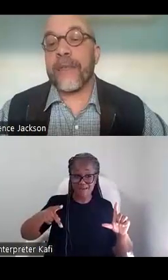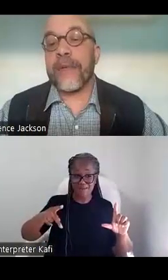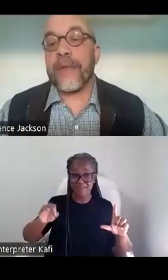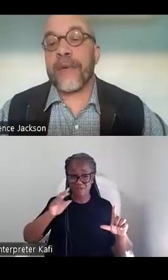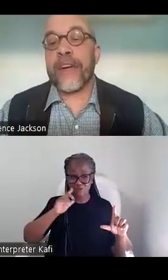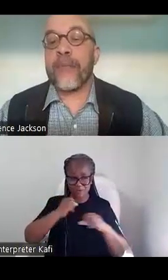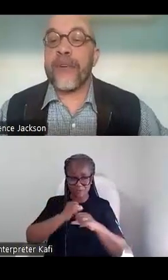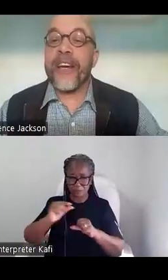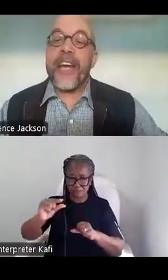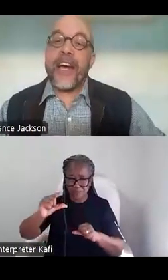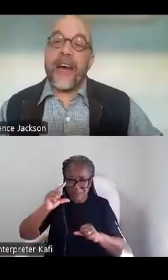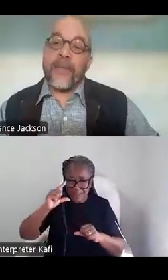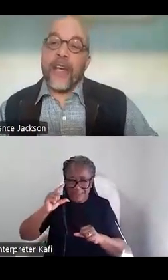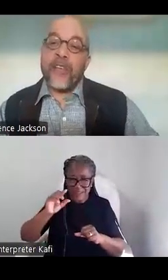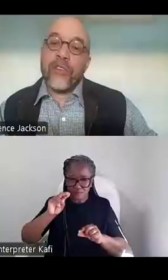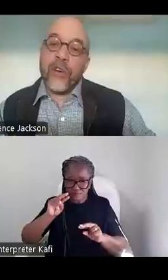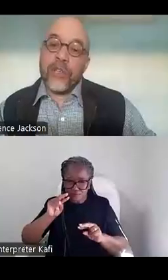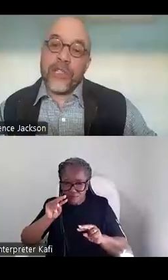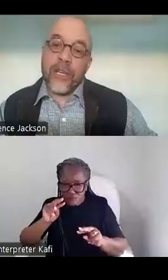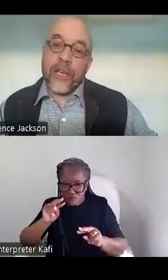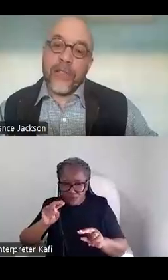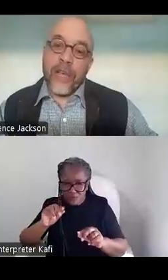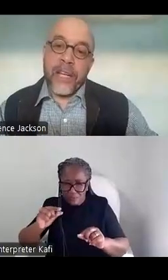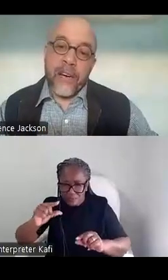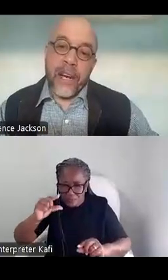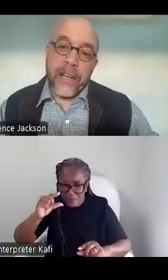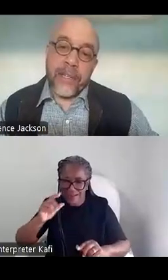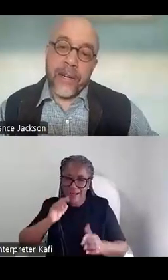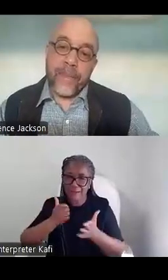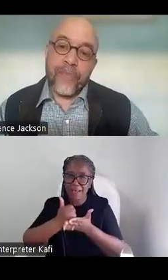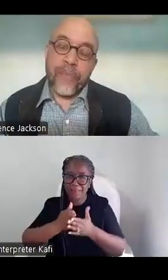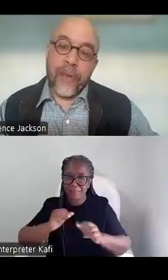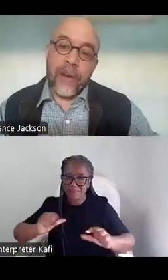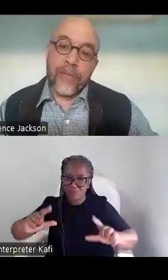I may help you. You'll notice that here at